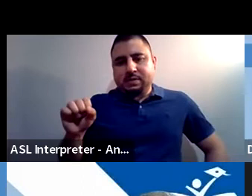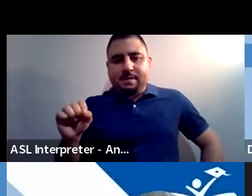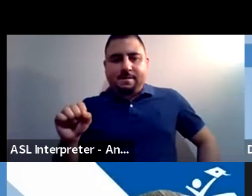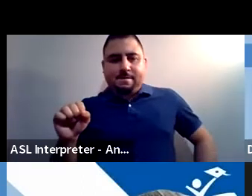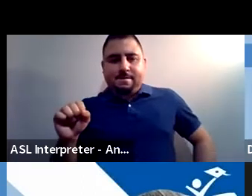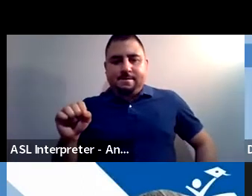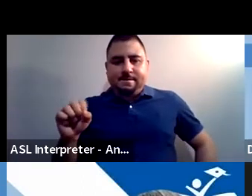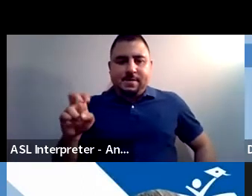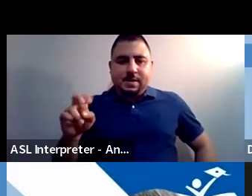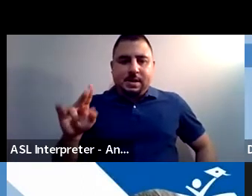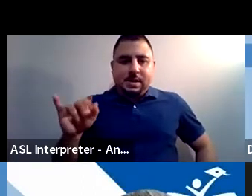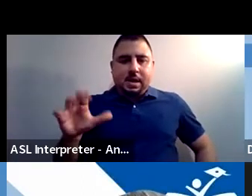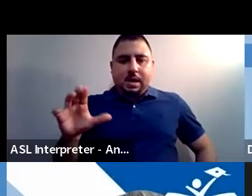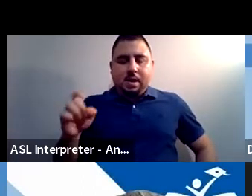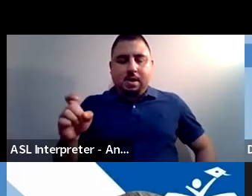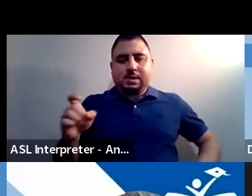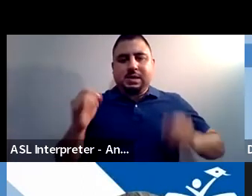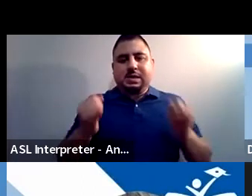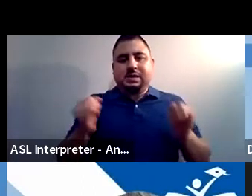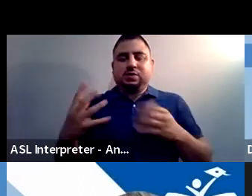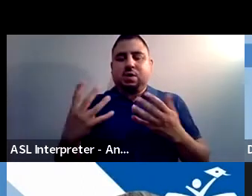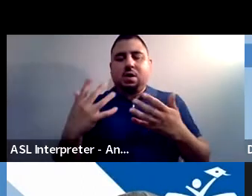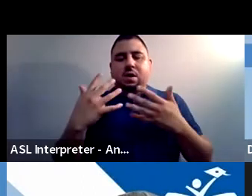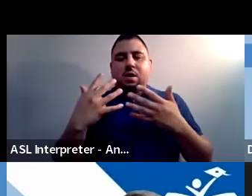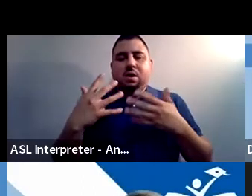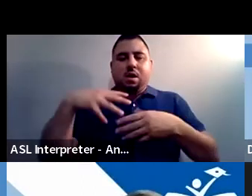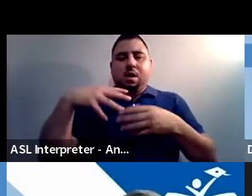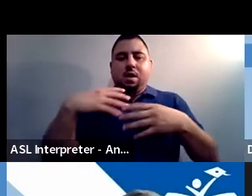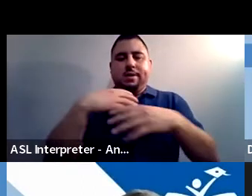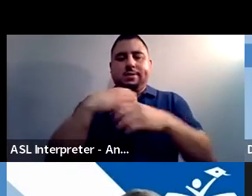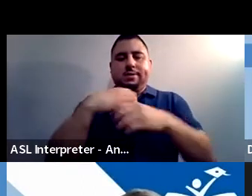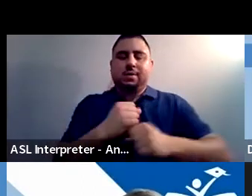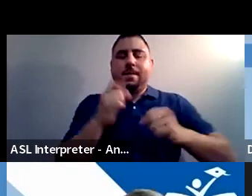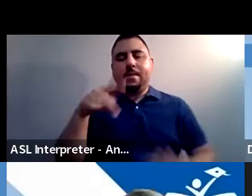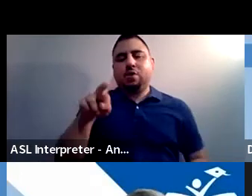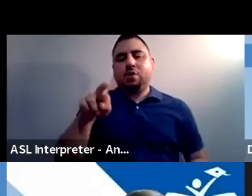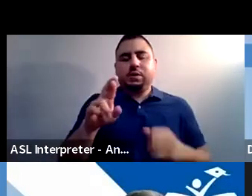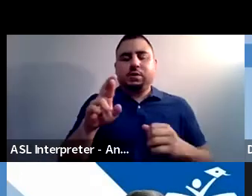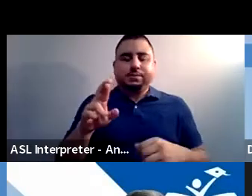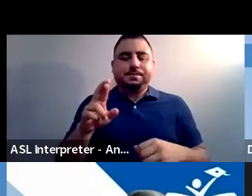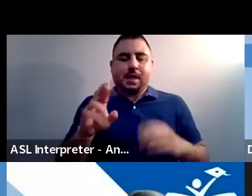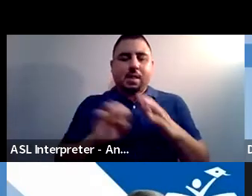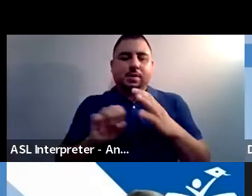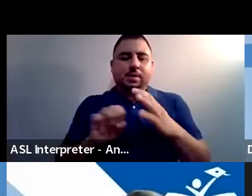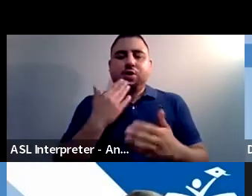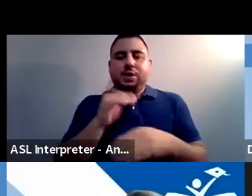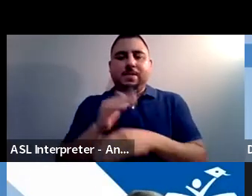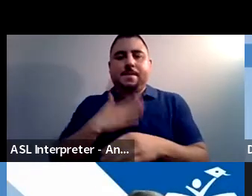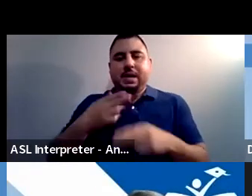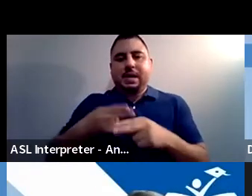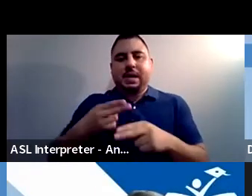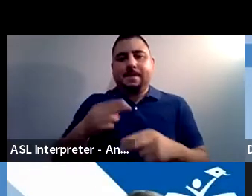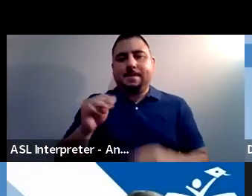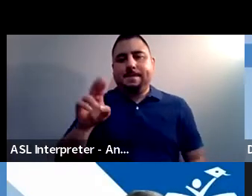individual against consolidation of Pointer Ridge Elementary. Hi, good evening. My name is Vania